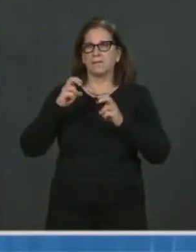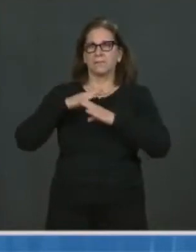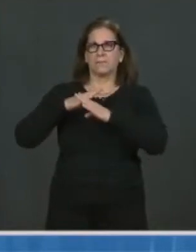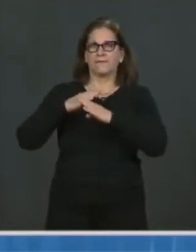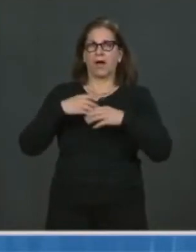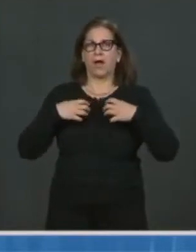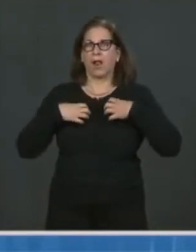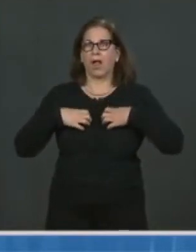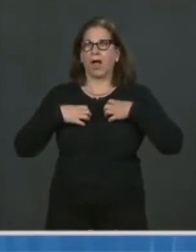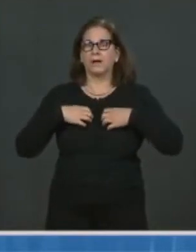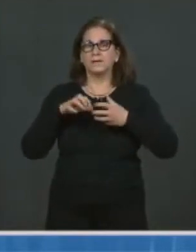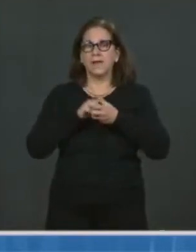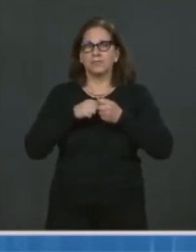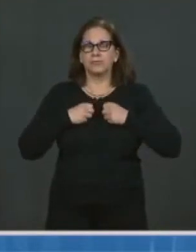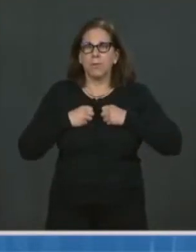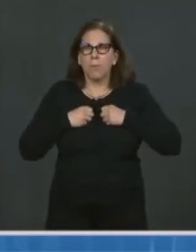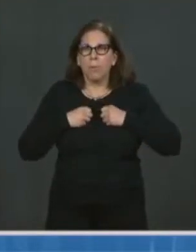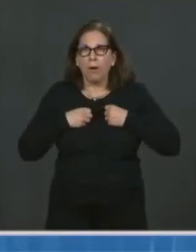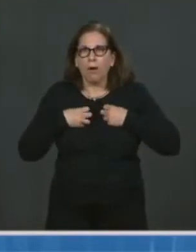vaccinated.